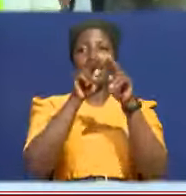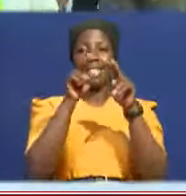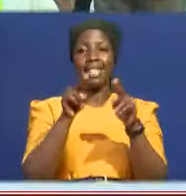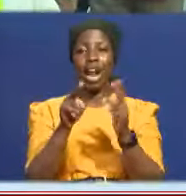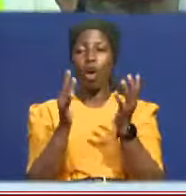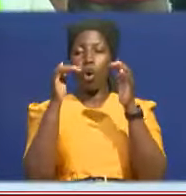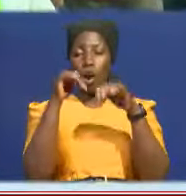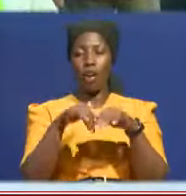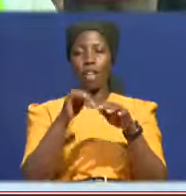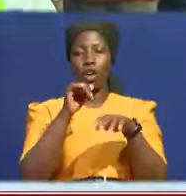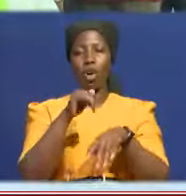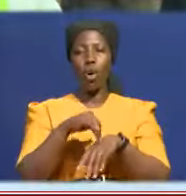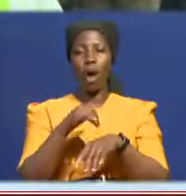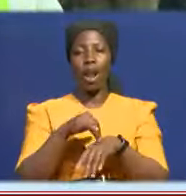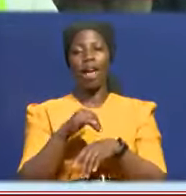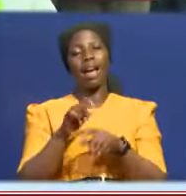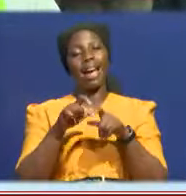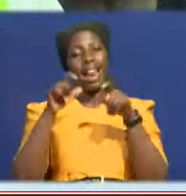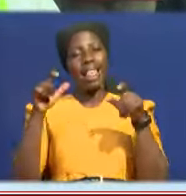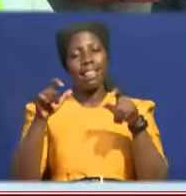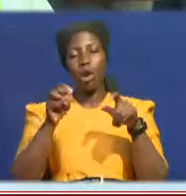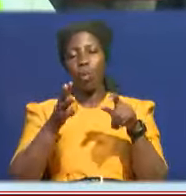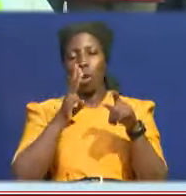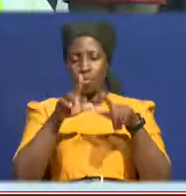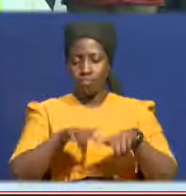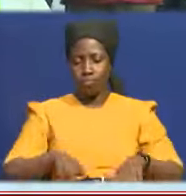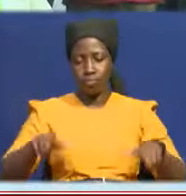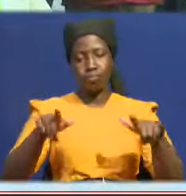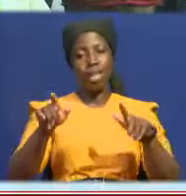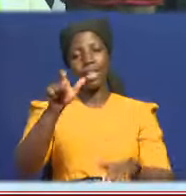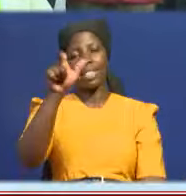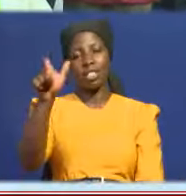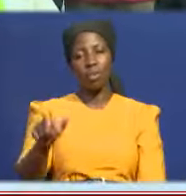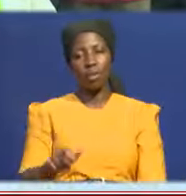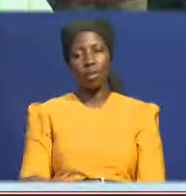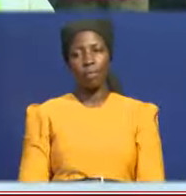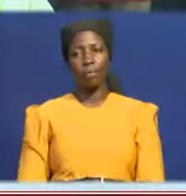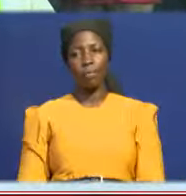the Great Lakes region. Serafina Ruby for Prime Edition.